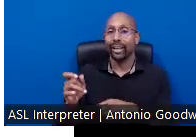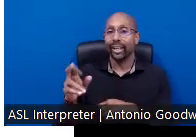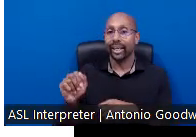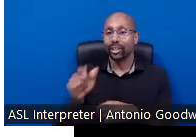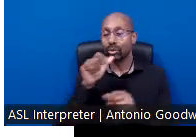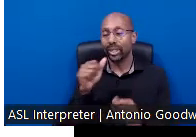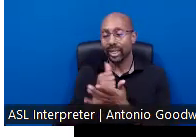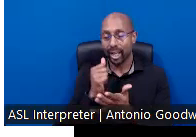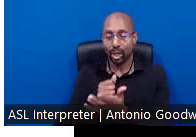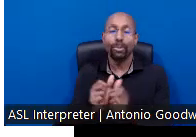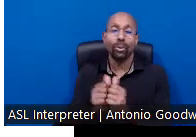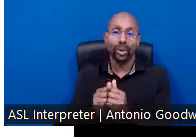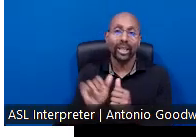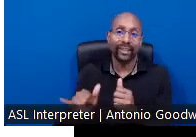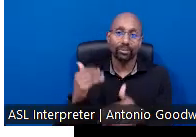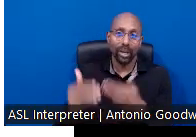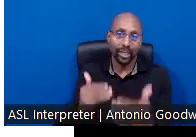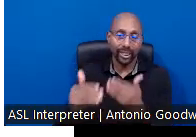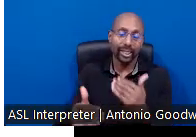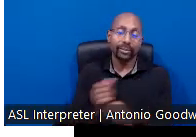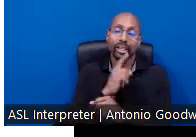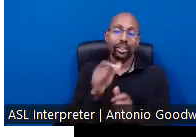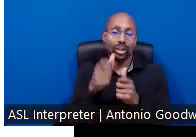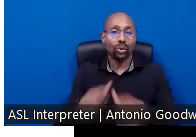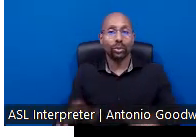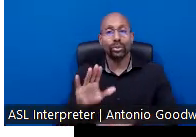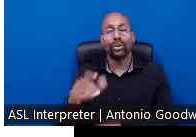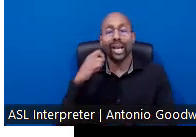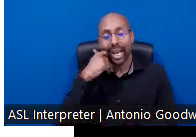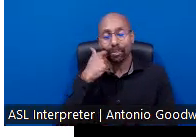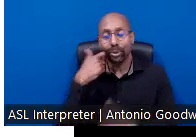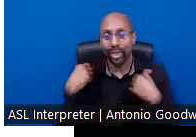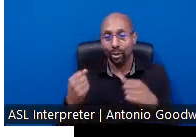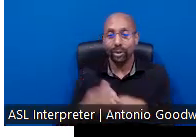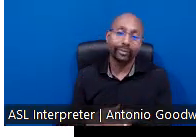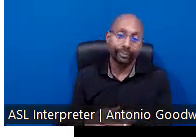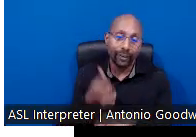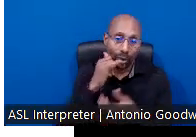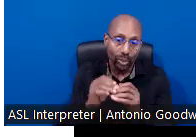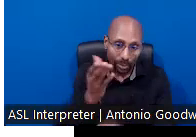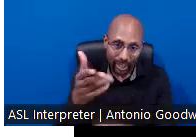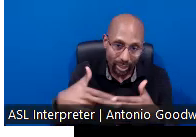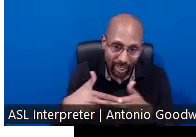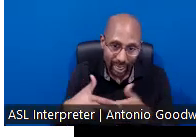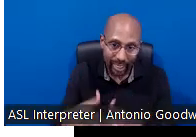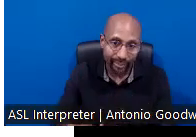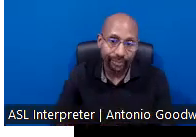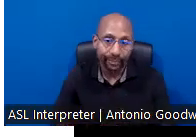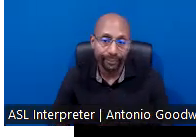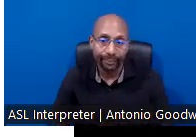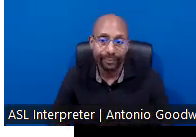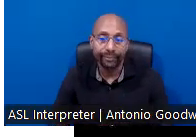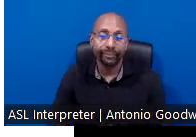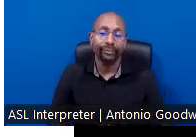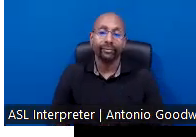within this journey of, making sure you don't lose your Apple Health. And there's a phone number there as well. So community health workers